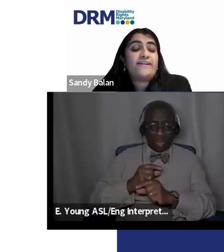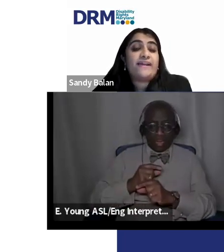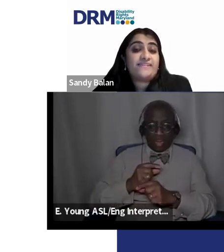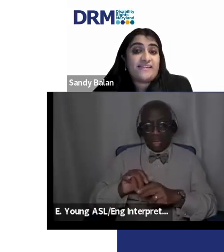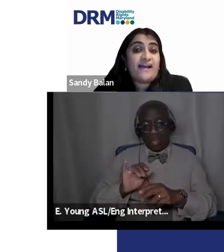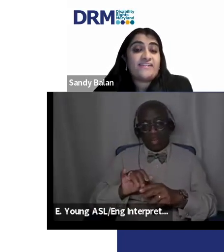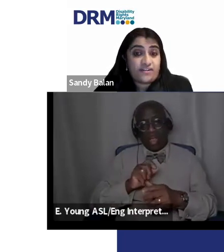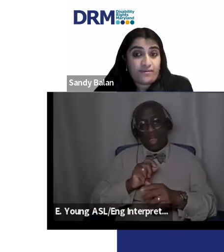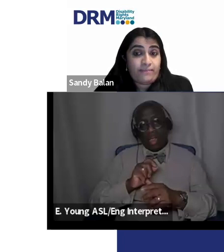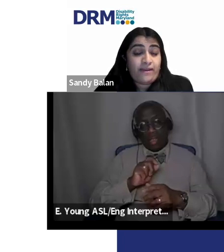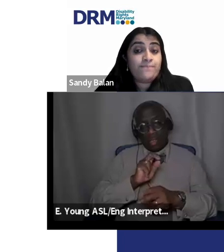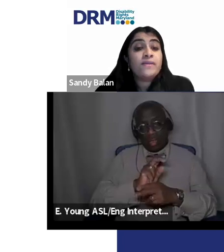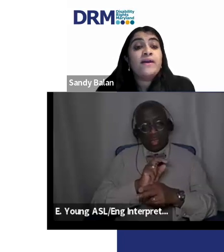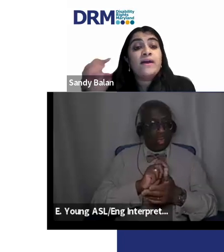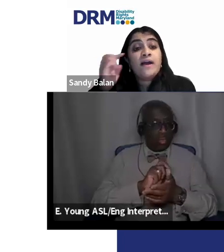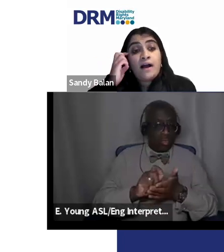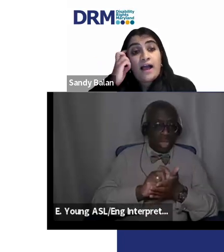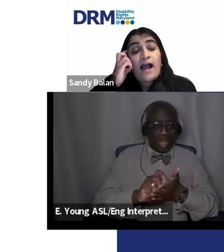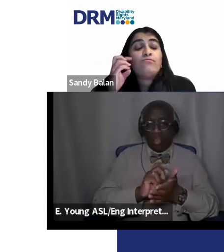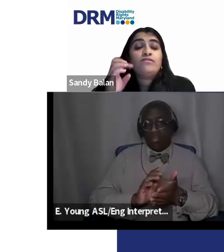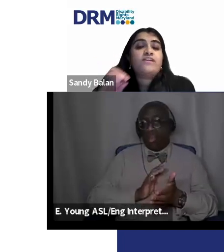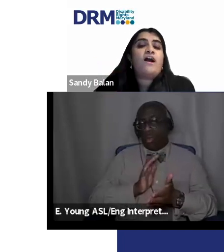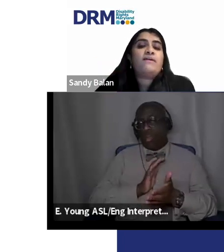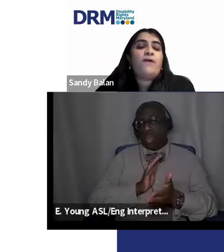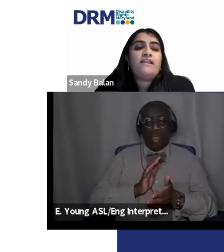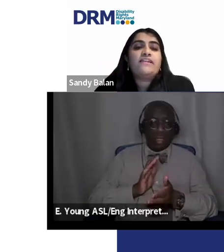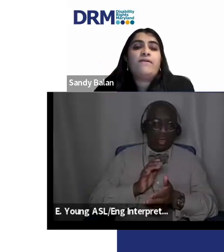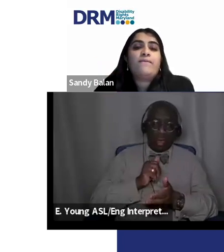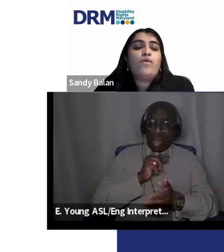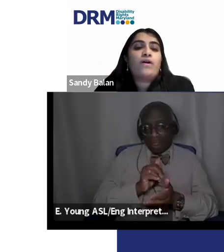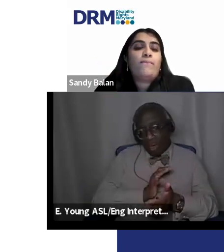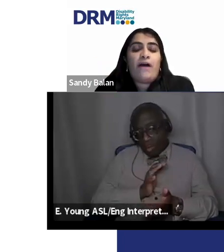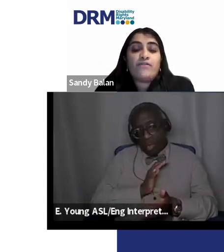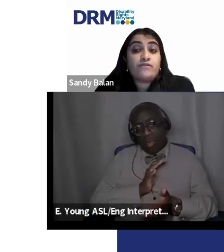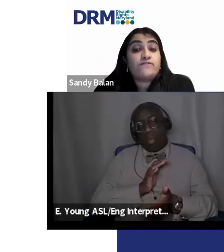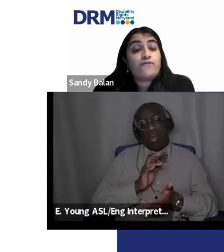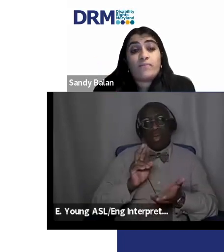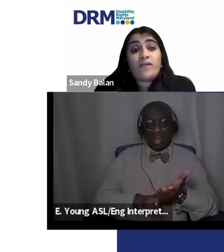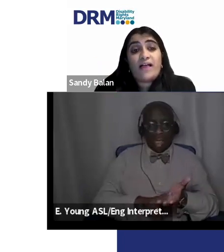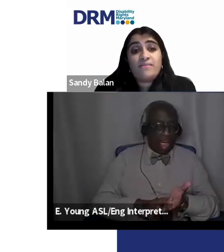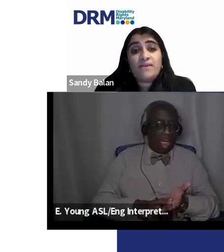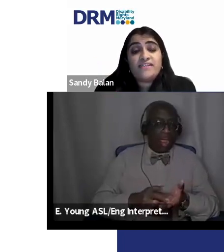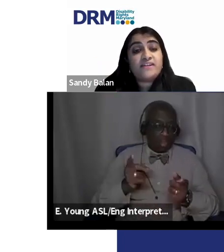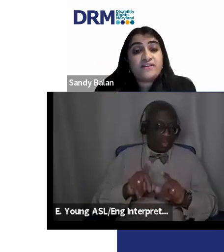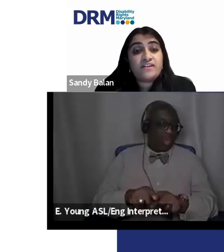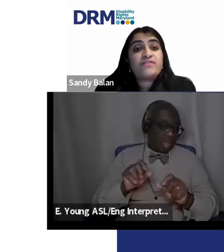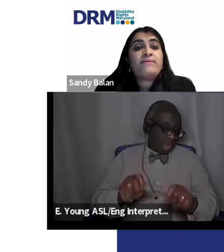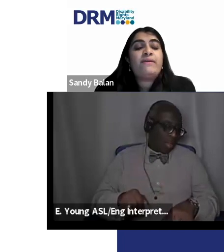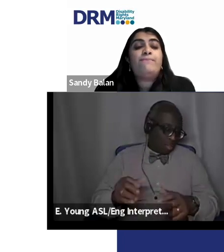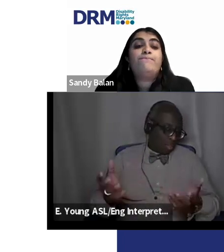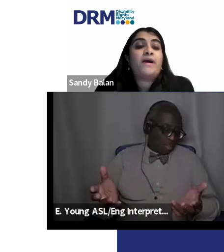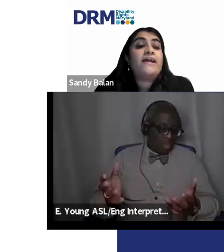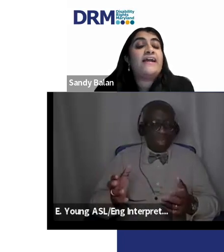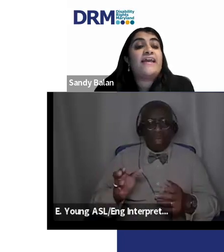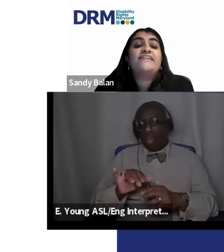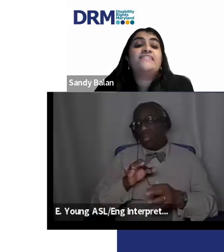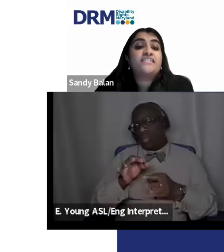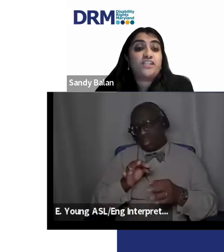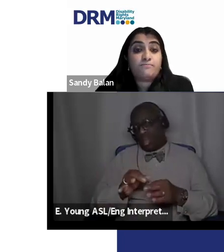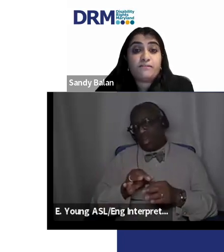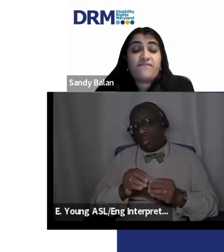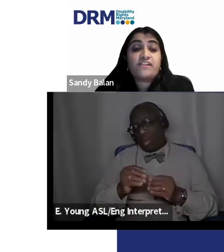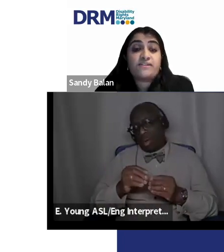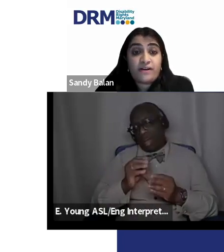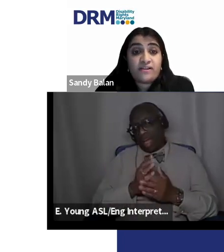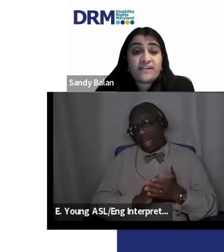through a written and signed agreement. I will talk about a little bit more about those formal elements in an agreement, but again,